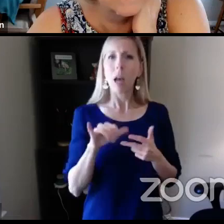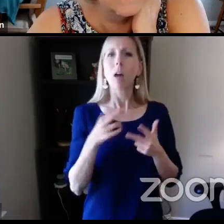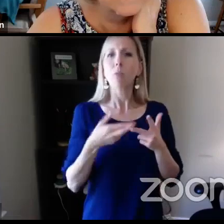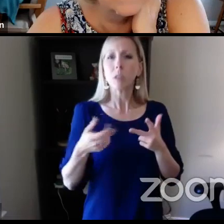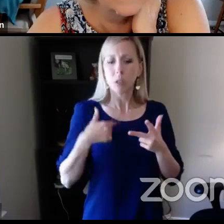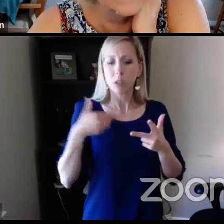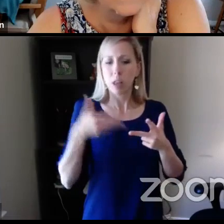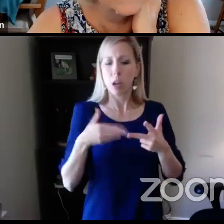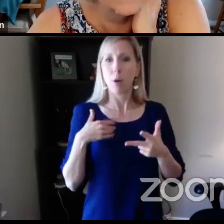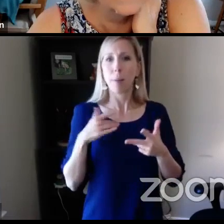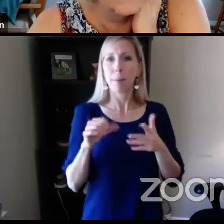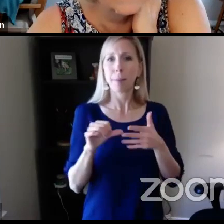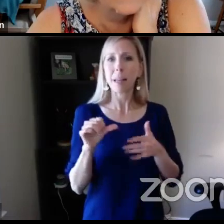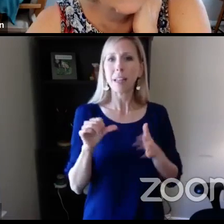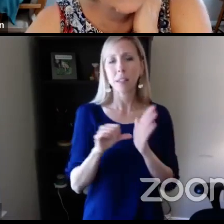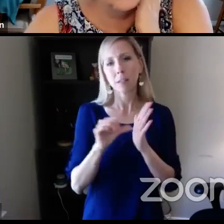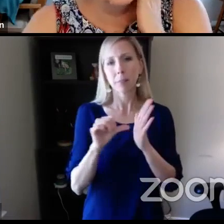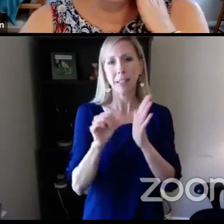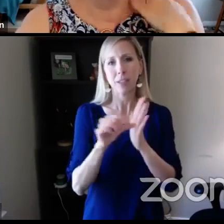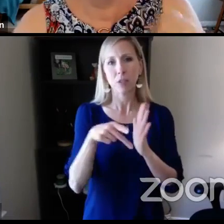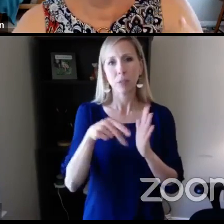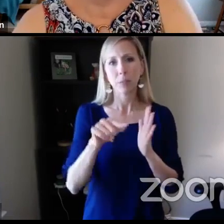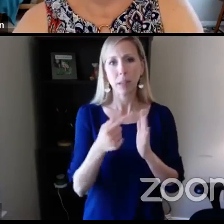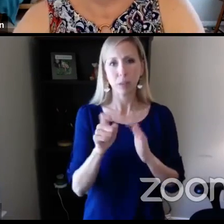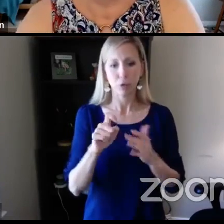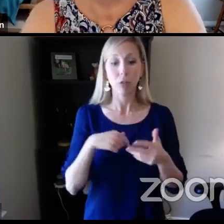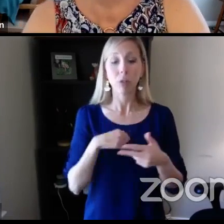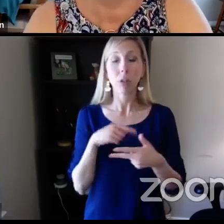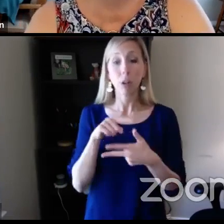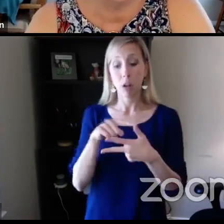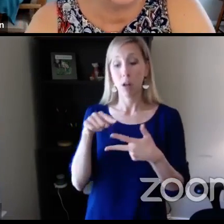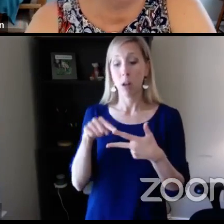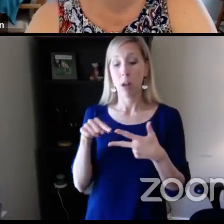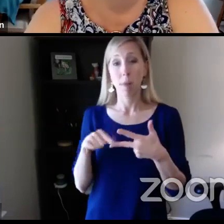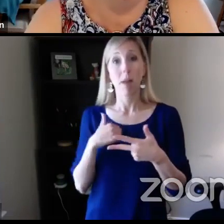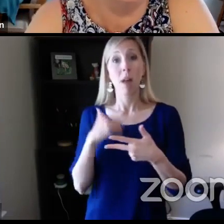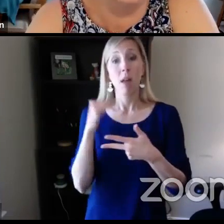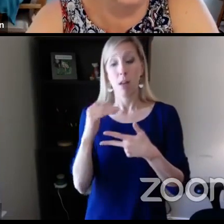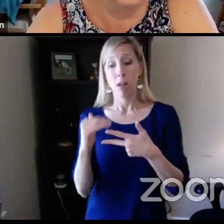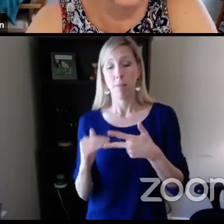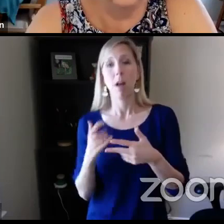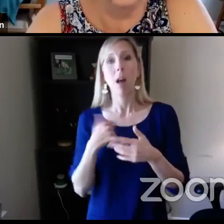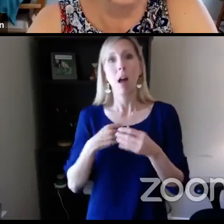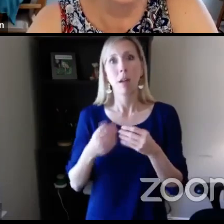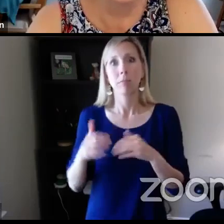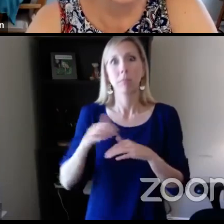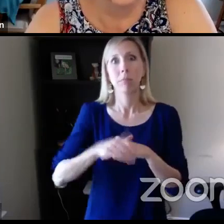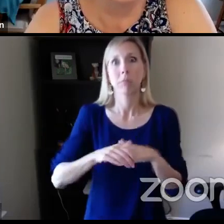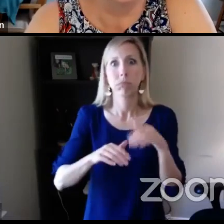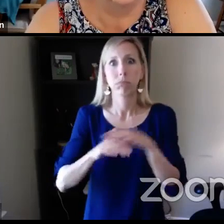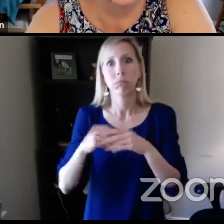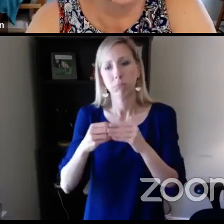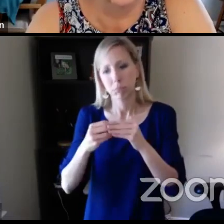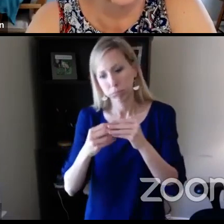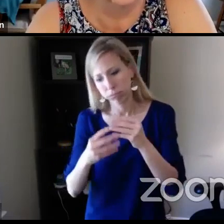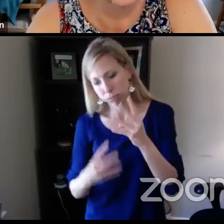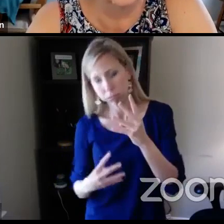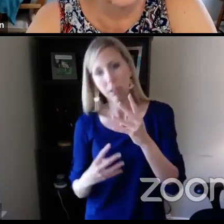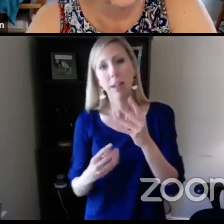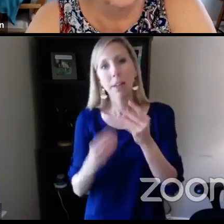those pages, as Karen said before, are layered and layered and layered with lots of different information, and